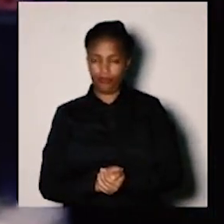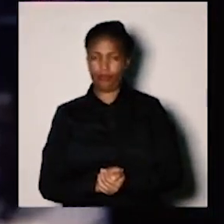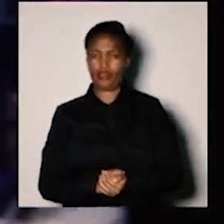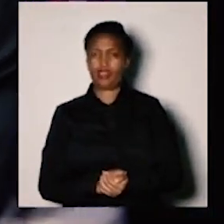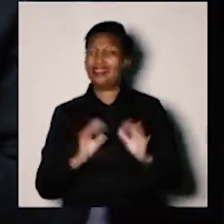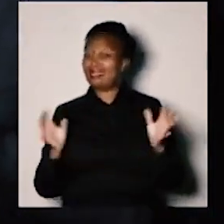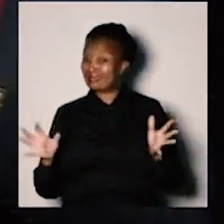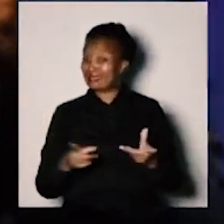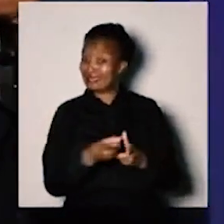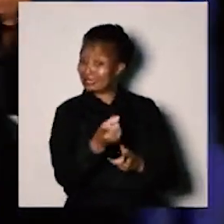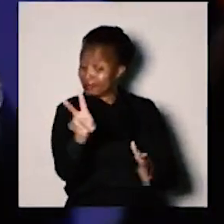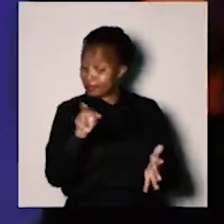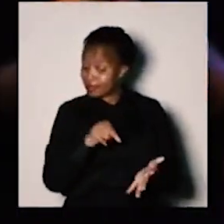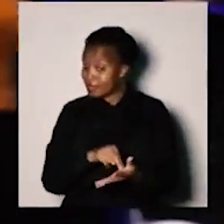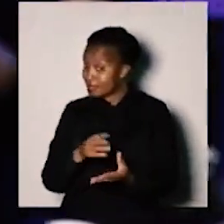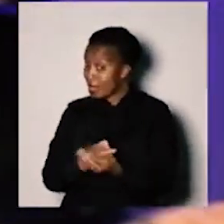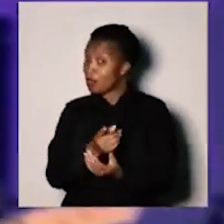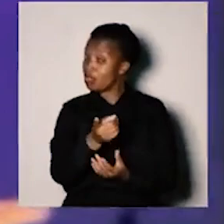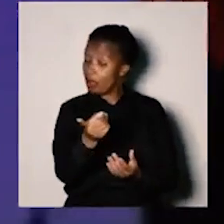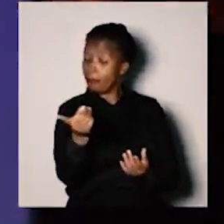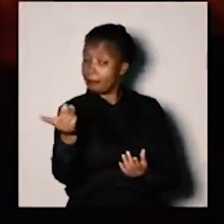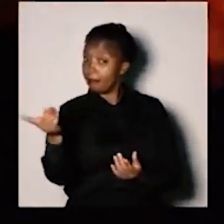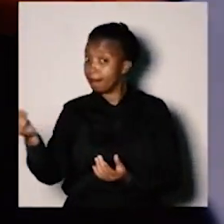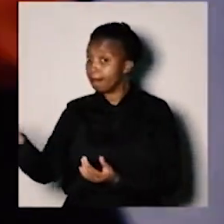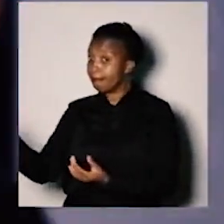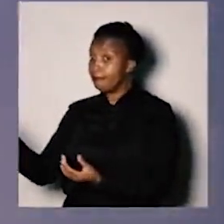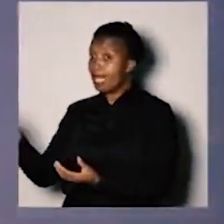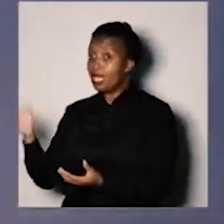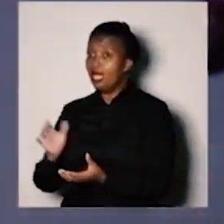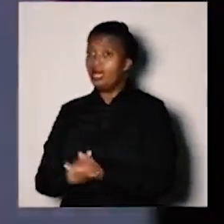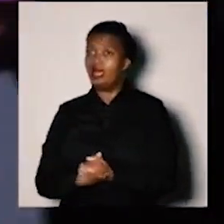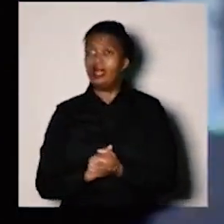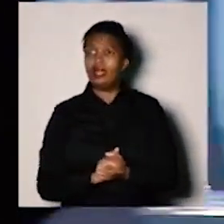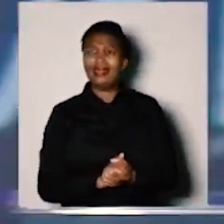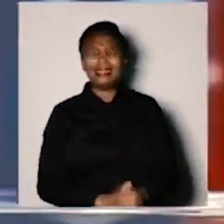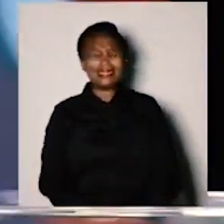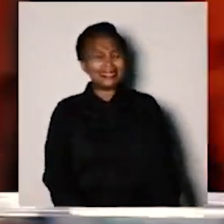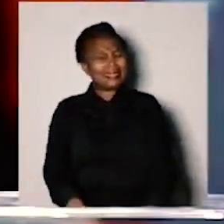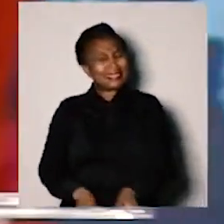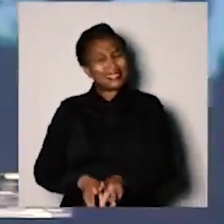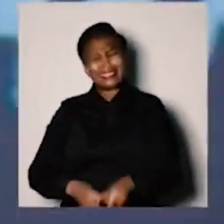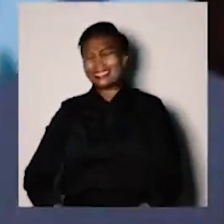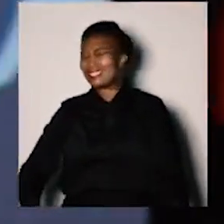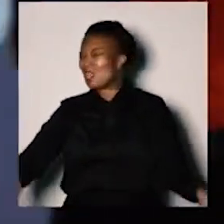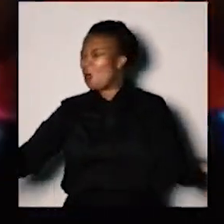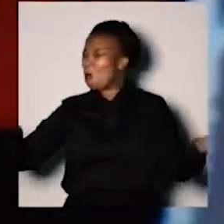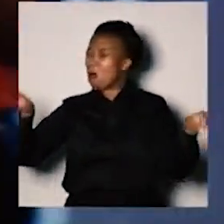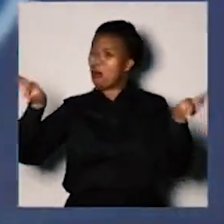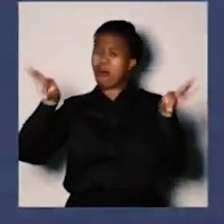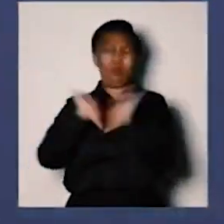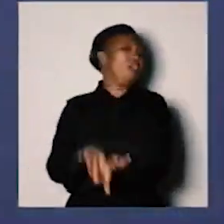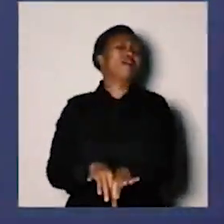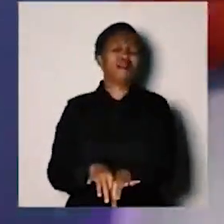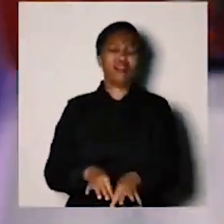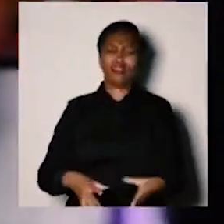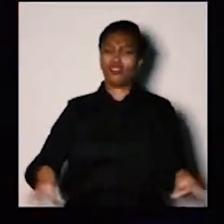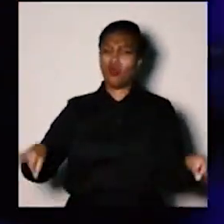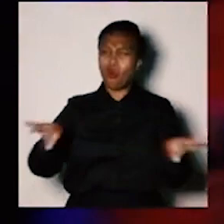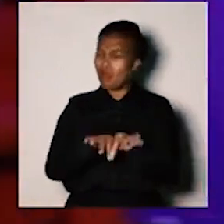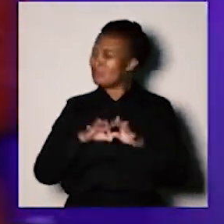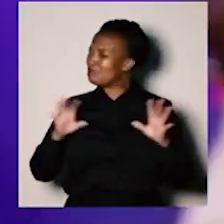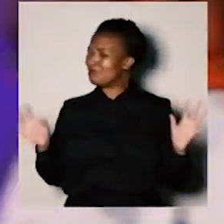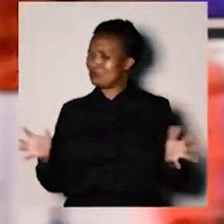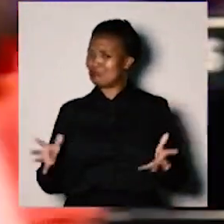Encourage them. Stand with them. Stand with them. Stand with them. Basalana, it is worth pursuing them. It is worth encouraging